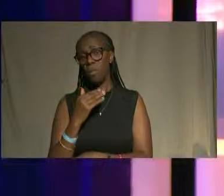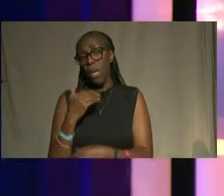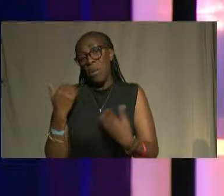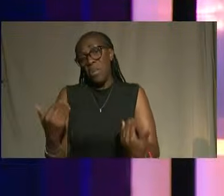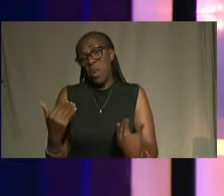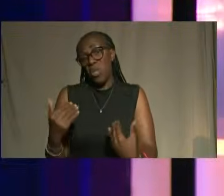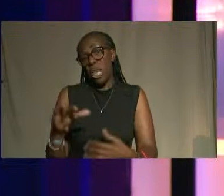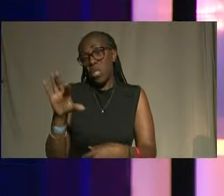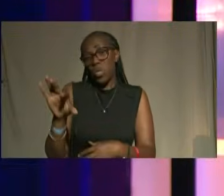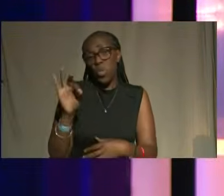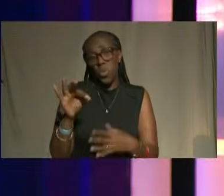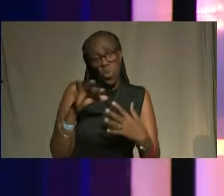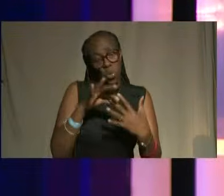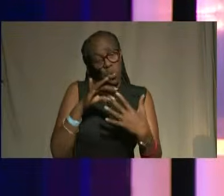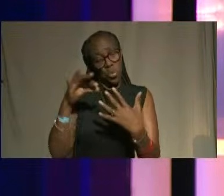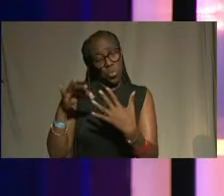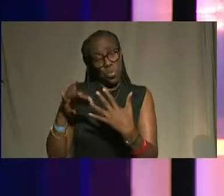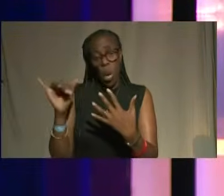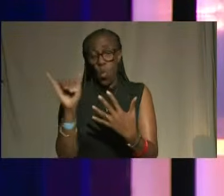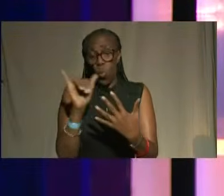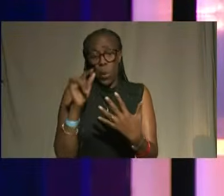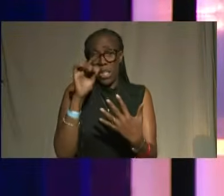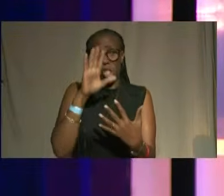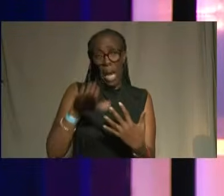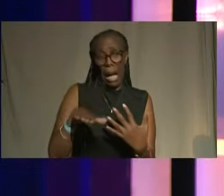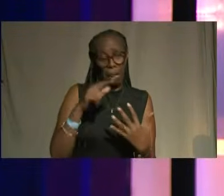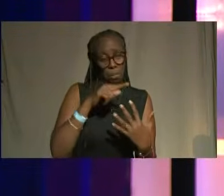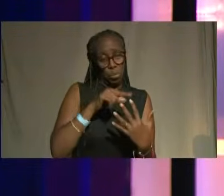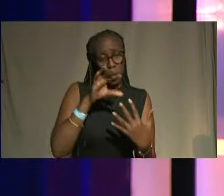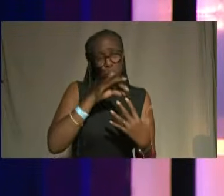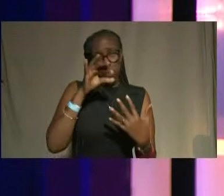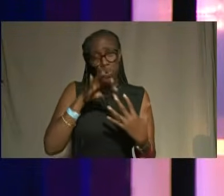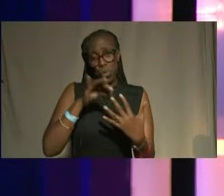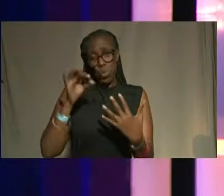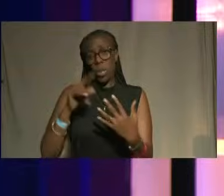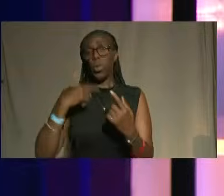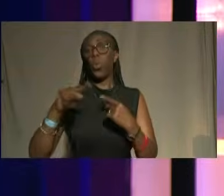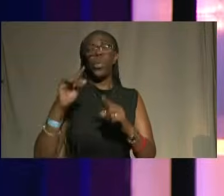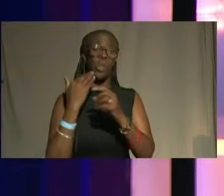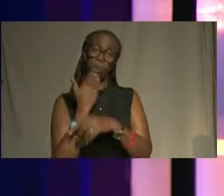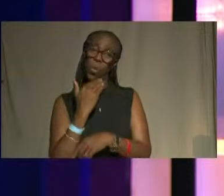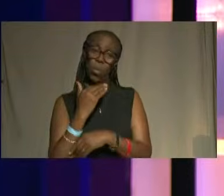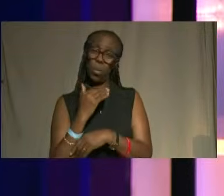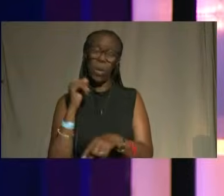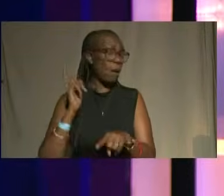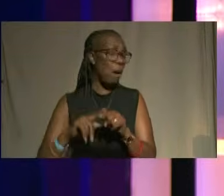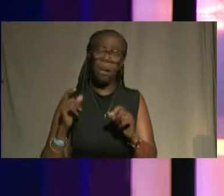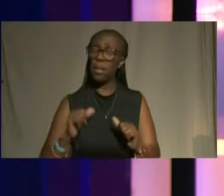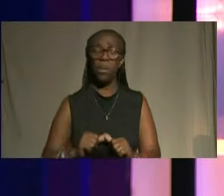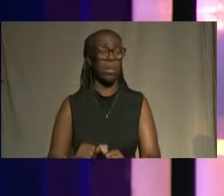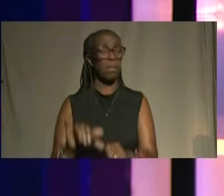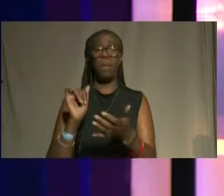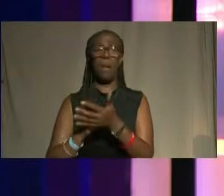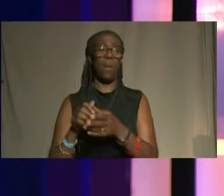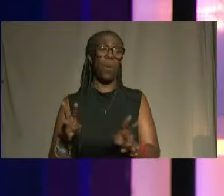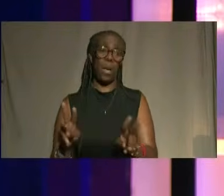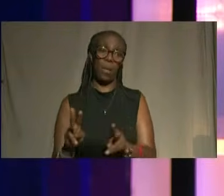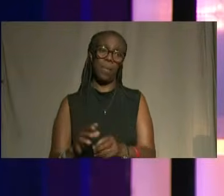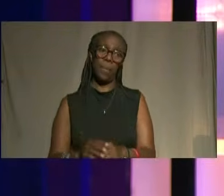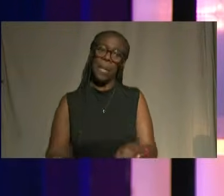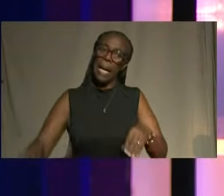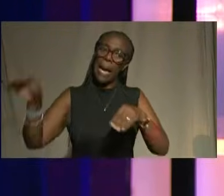one goes to school sometimes. We cannot have a country like that. In addition to that, in terms of our meals, we